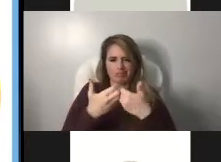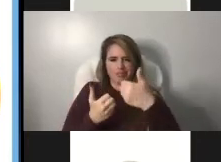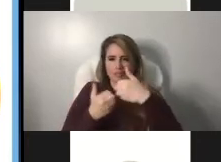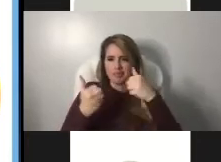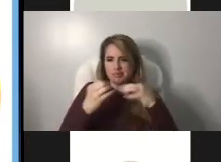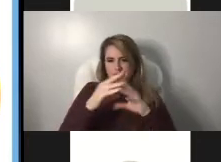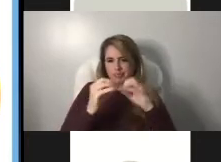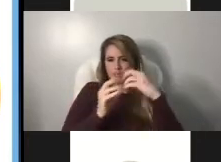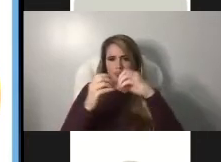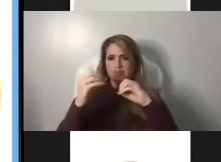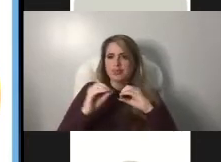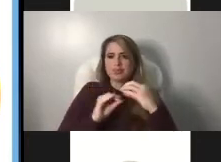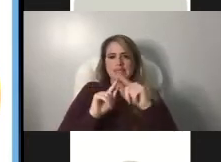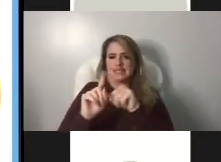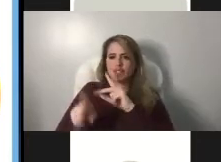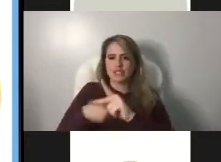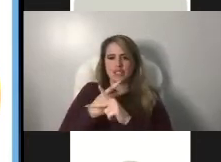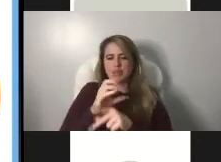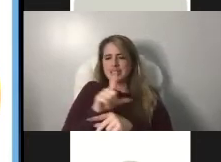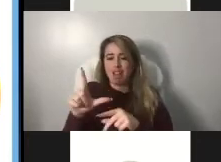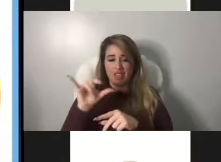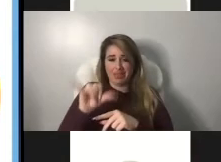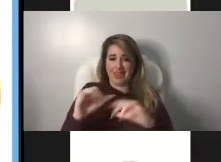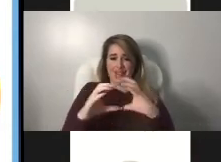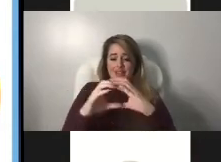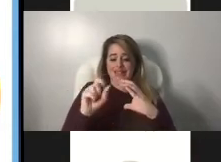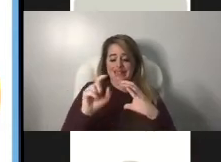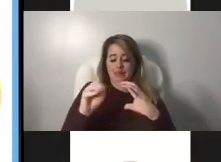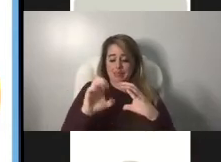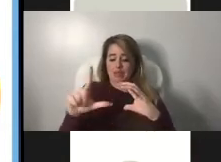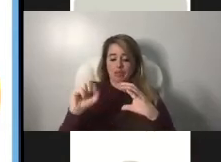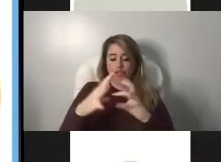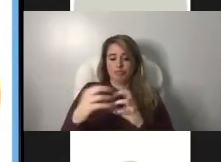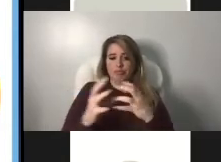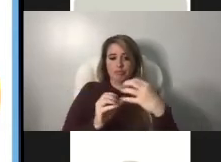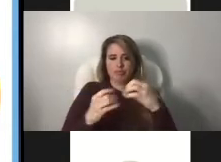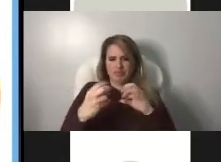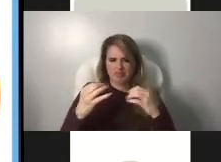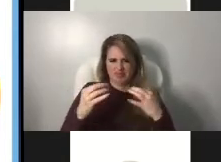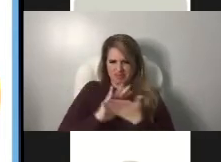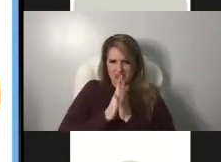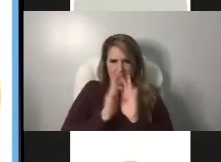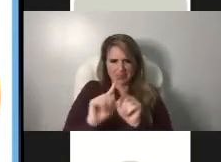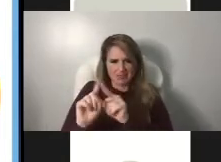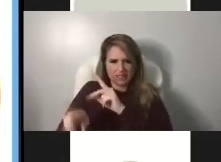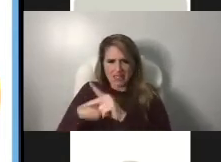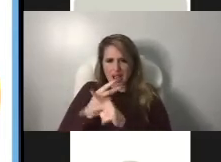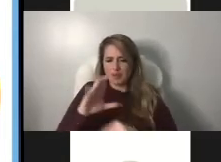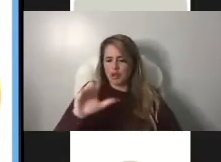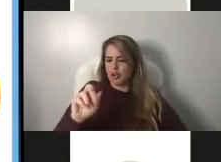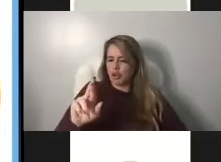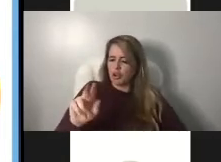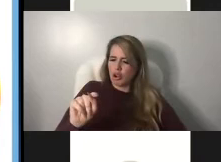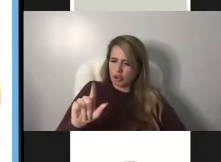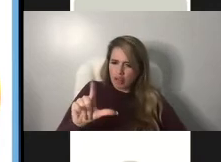different cells. So a stem cell can differentiate into a cartilage cell, or differentiate into a tendon cell,